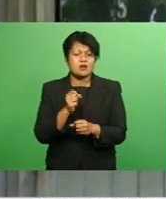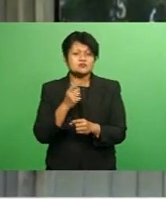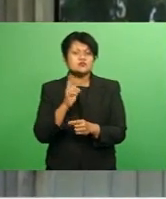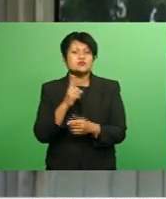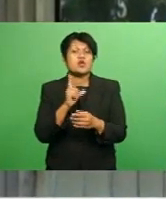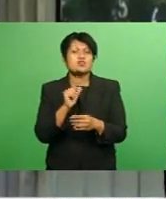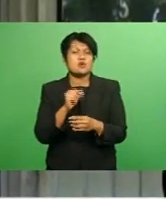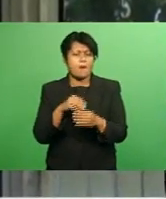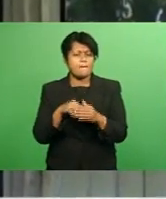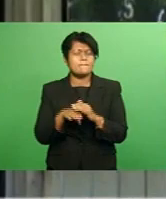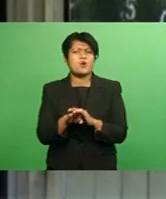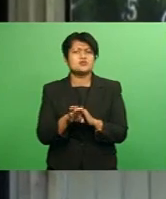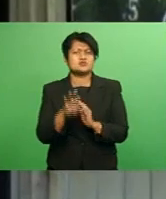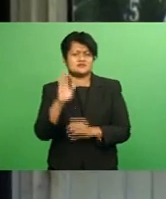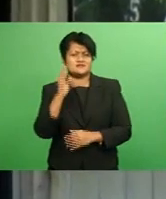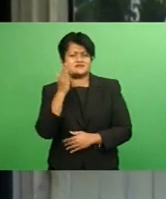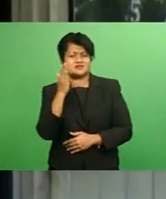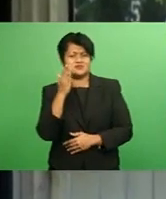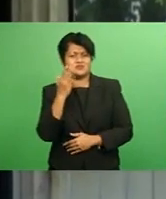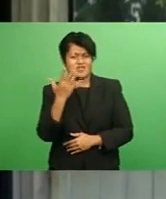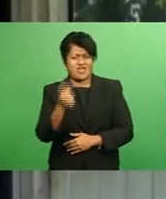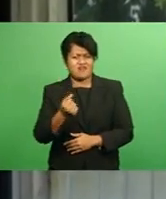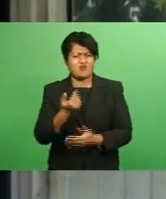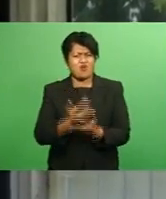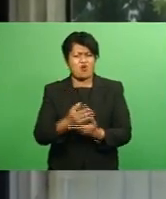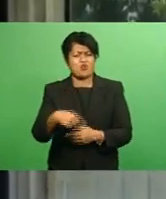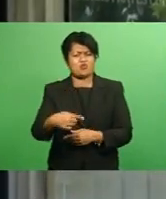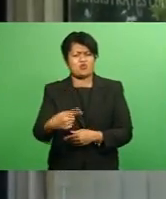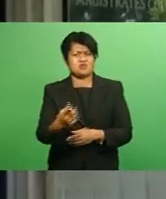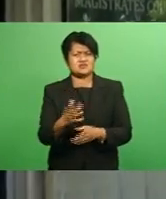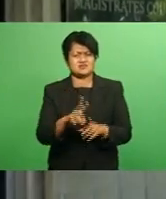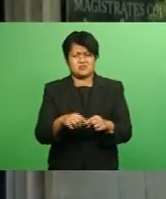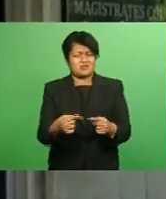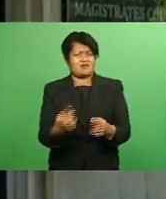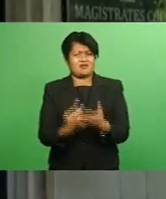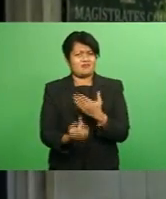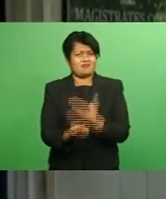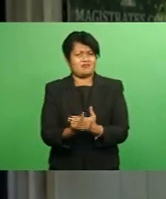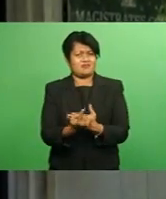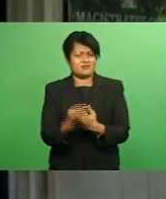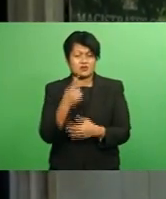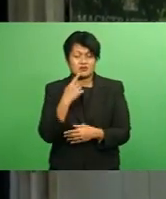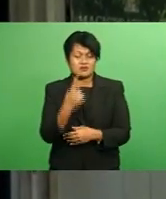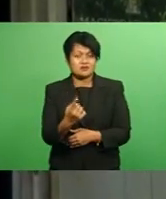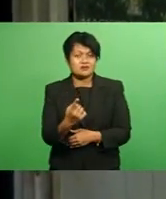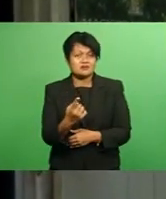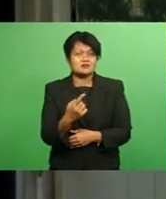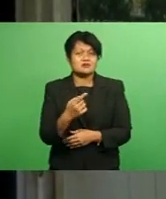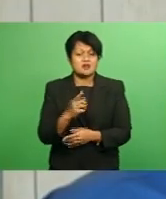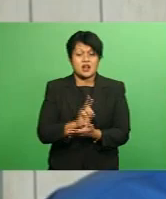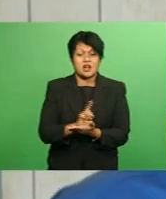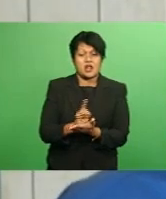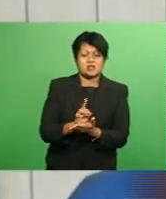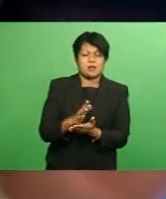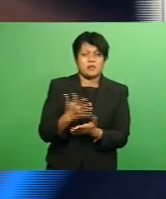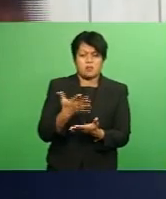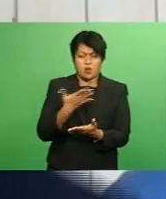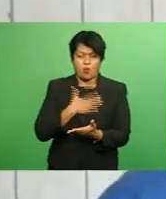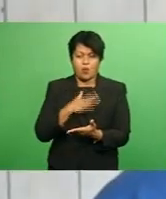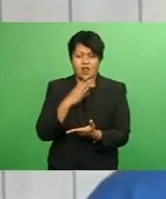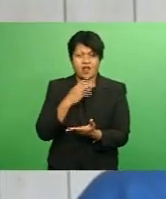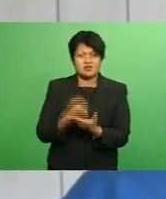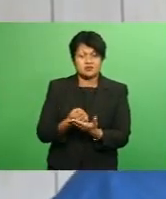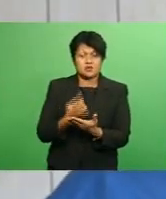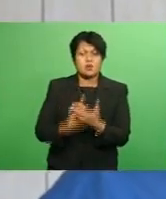the ongoing investigation. It's alleged he destroyed his mobile phone knowing it might later be required as evidence, and 3 days